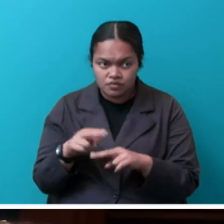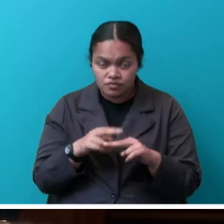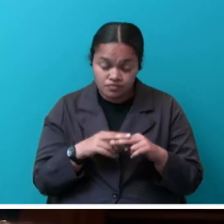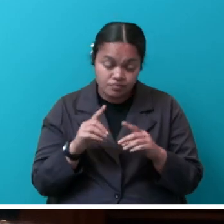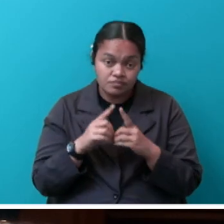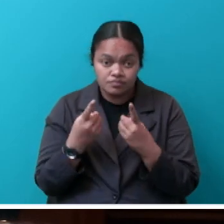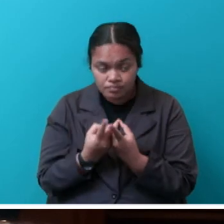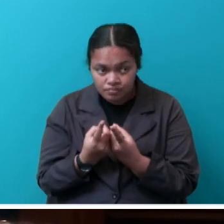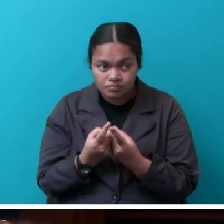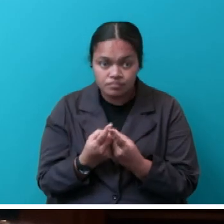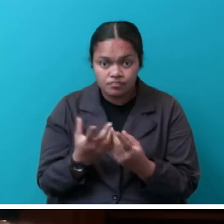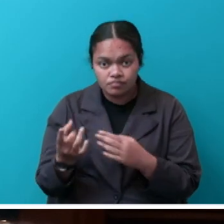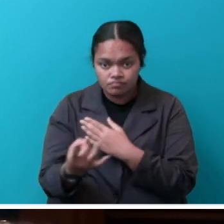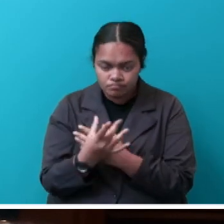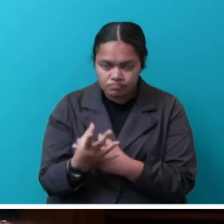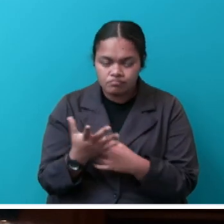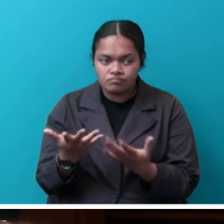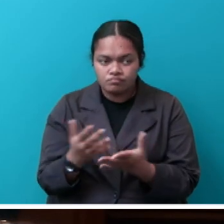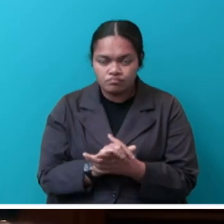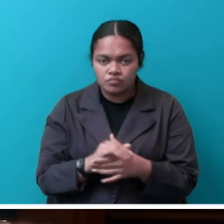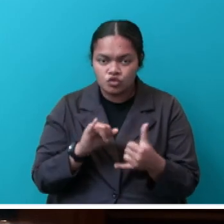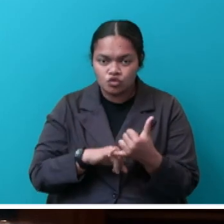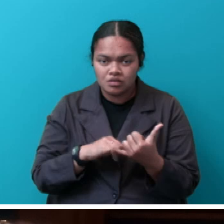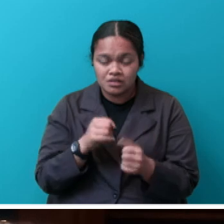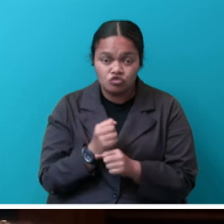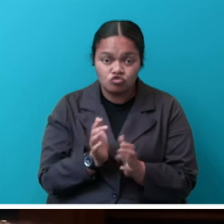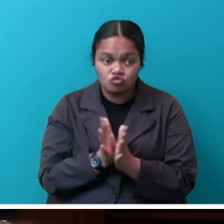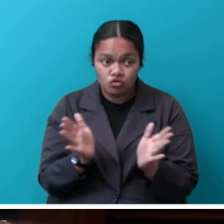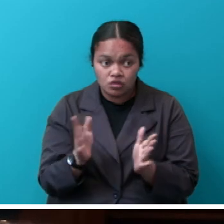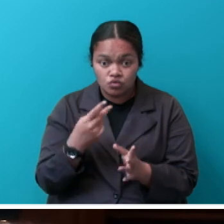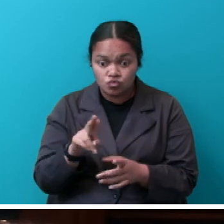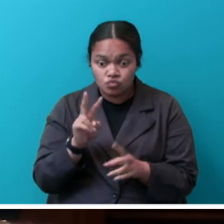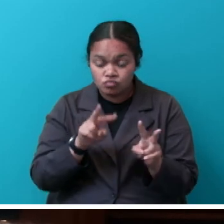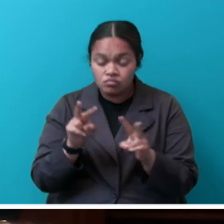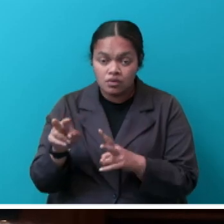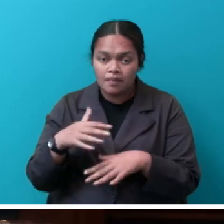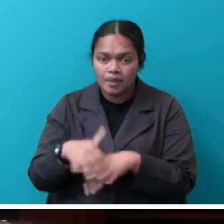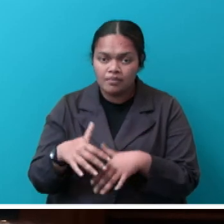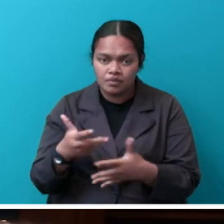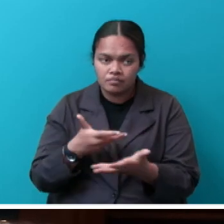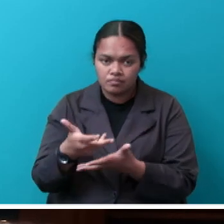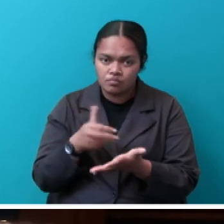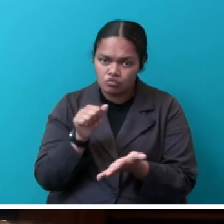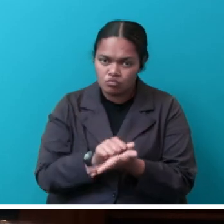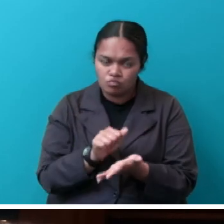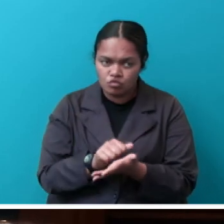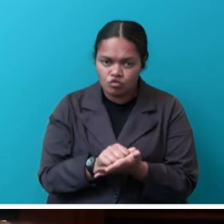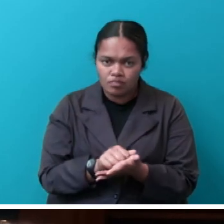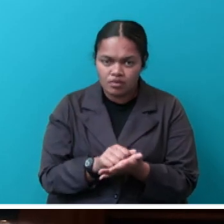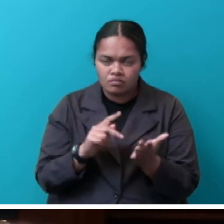Mr. Speaker, sir, has been advised by the Office of the Solicitor General to seek public consultations on appropriate administrative